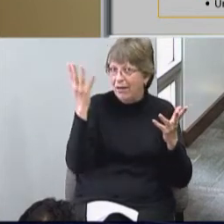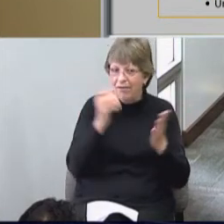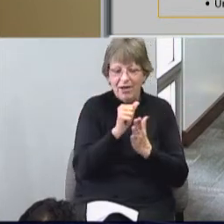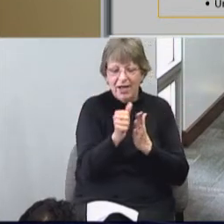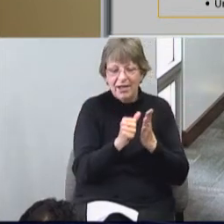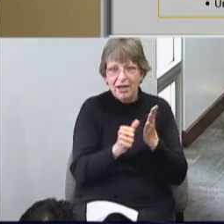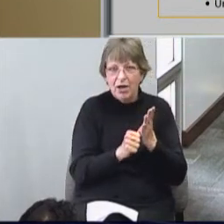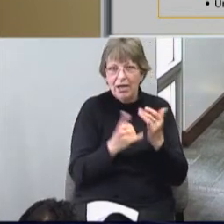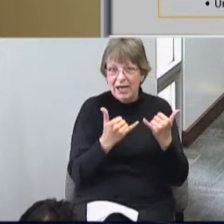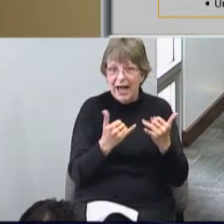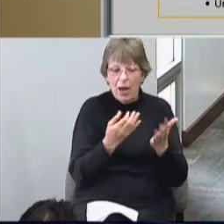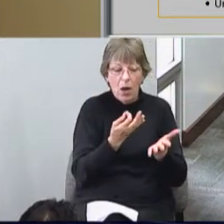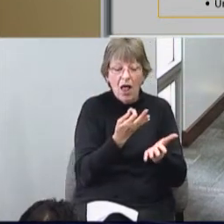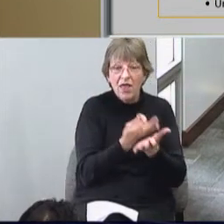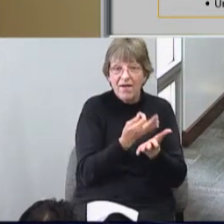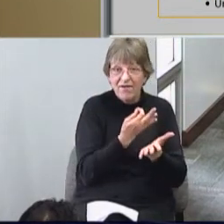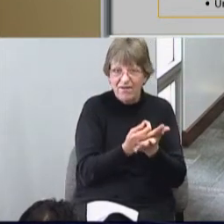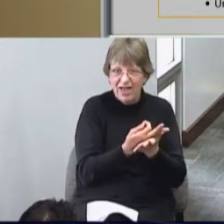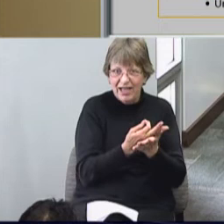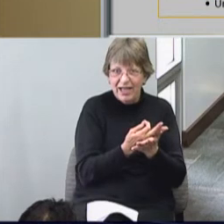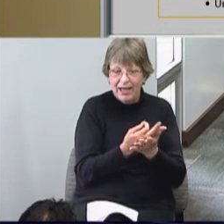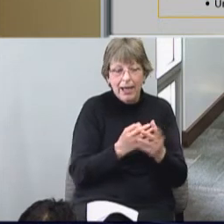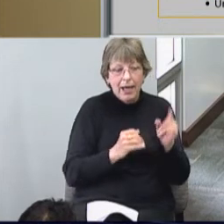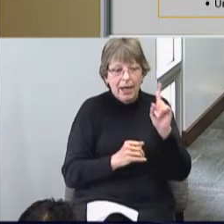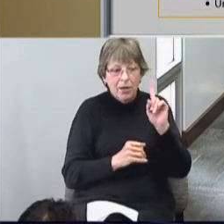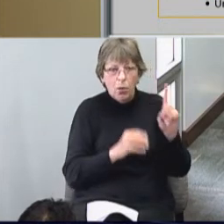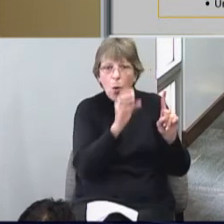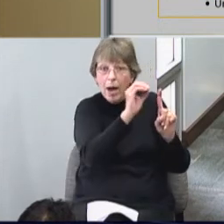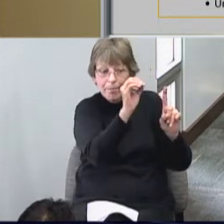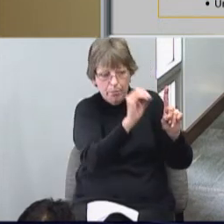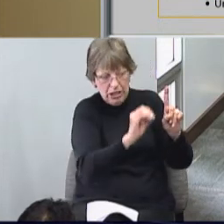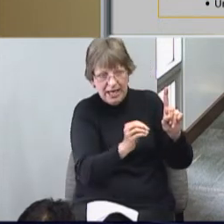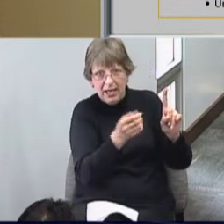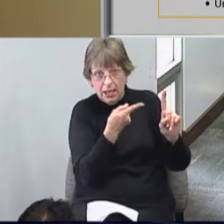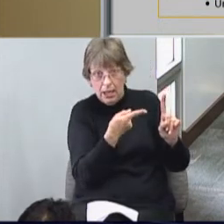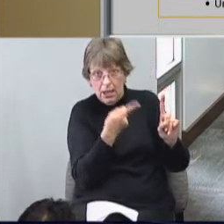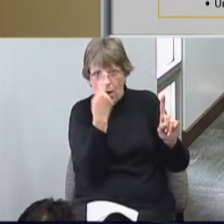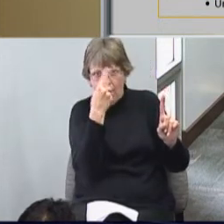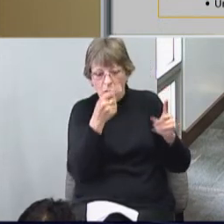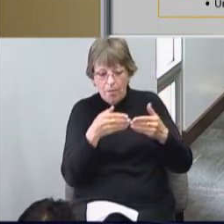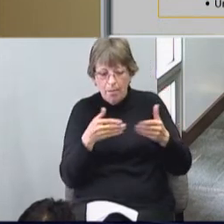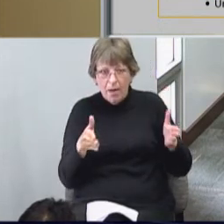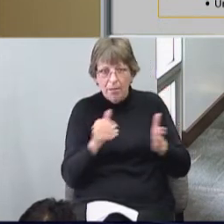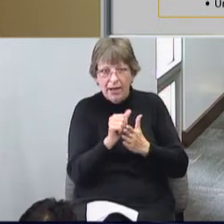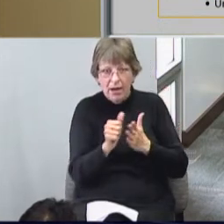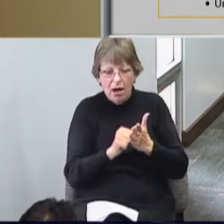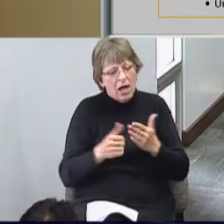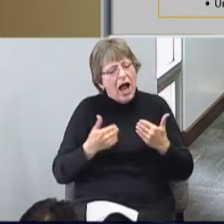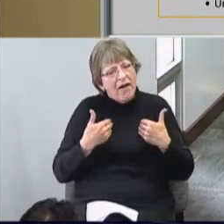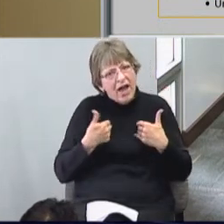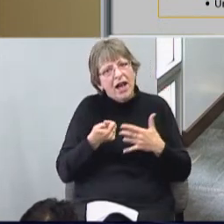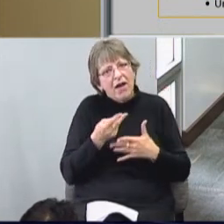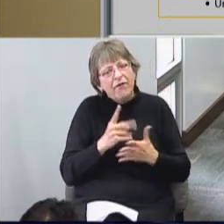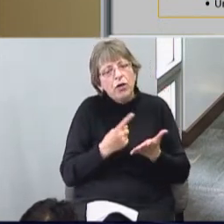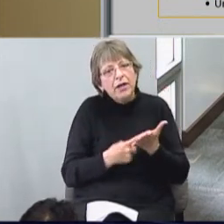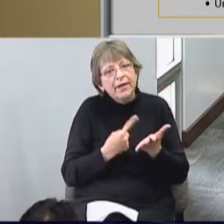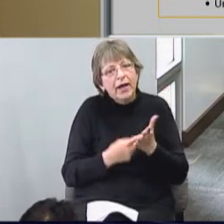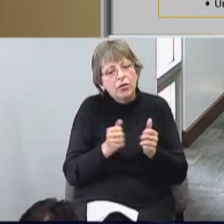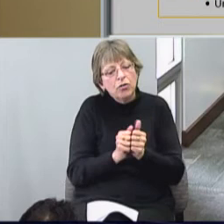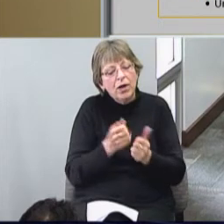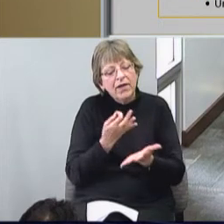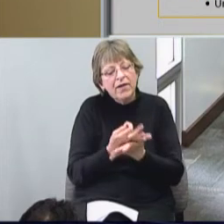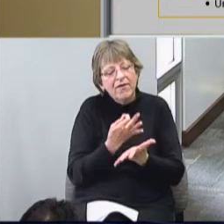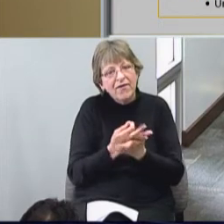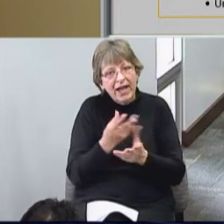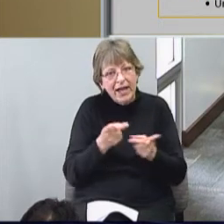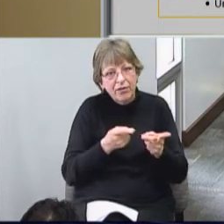mechanism for this, again, is a % for public art. And I've had a couple of discussions with our finance